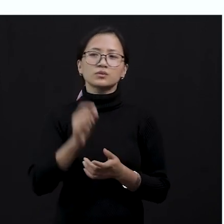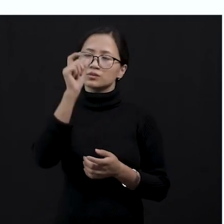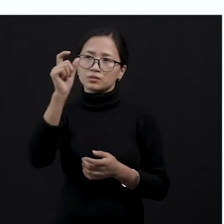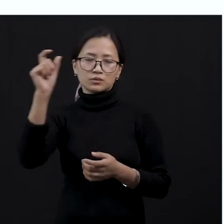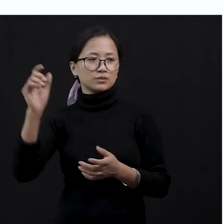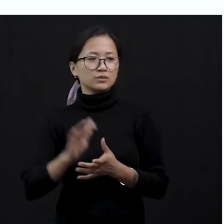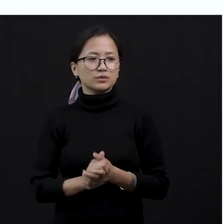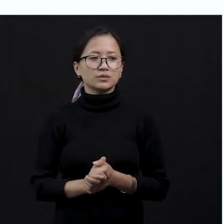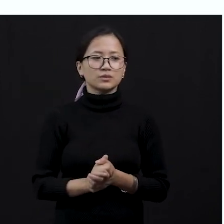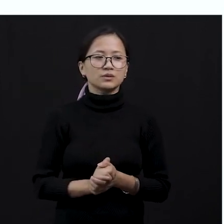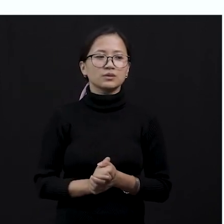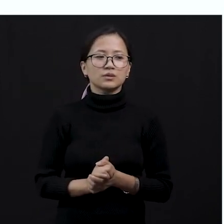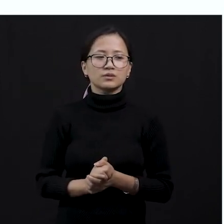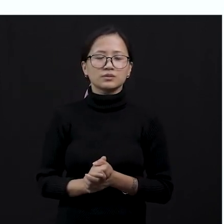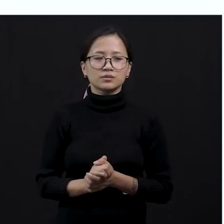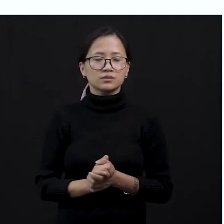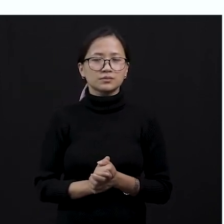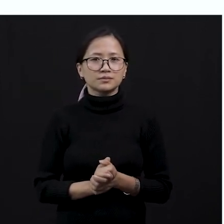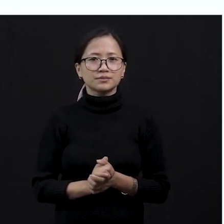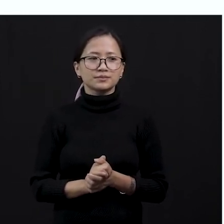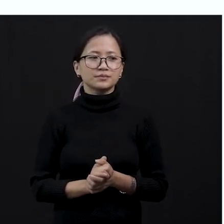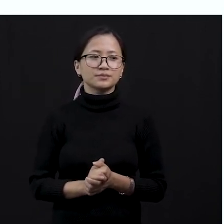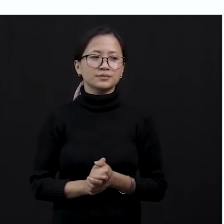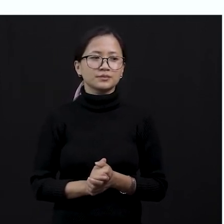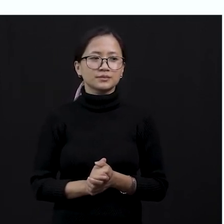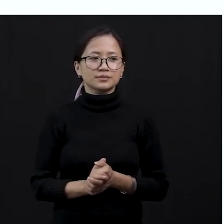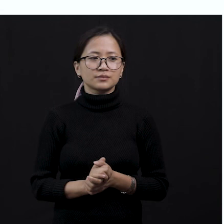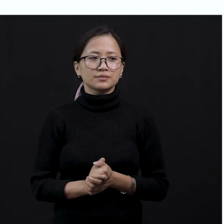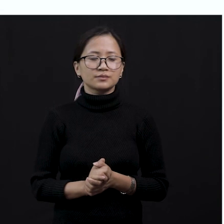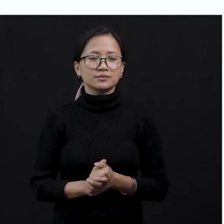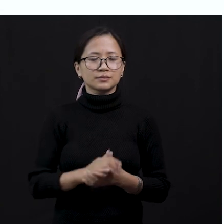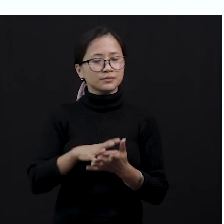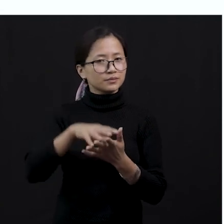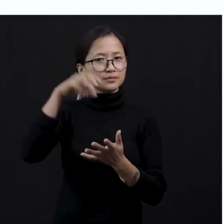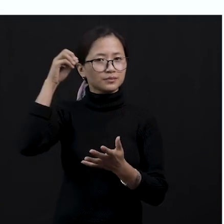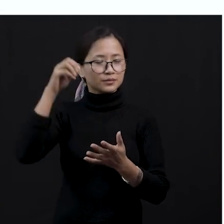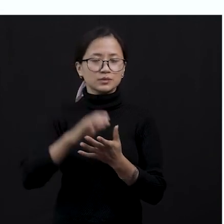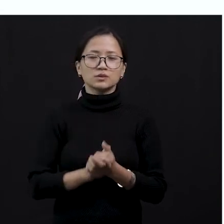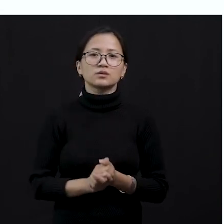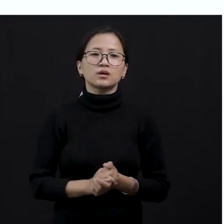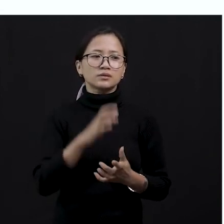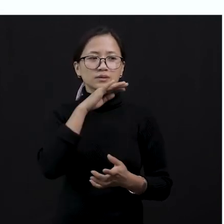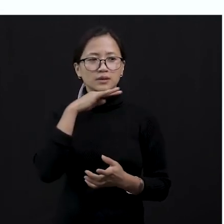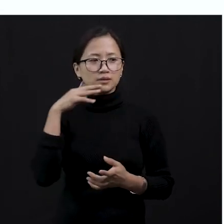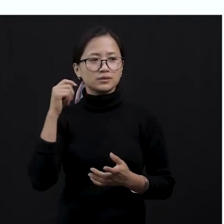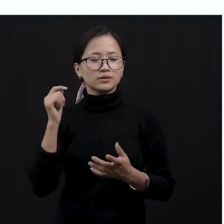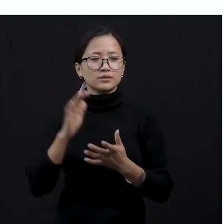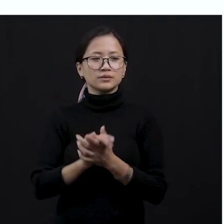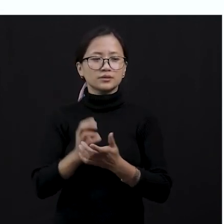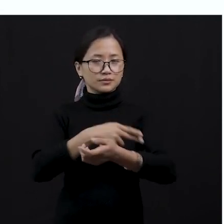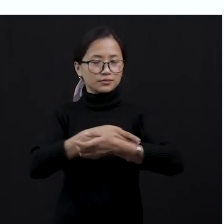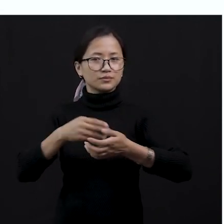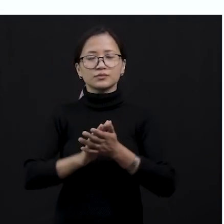the synonyms are those words that are same, right? We have learned that also, right? We have learned the name of